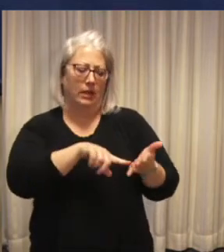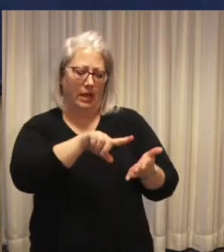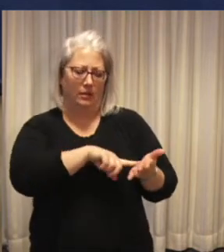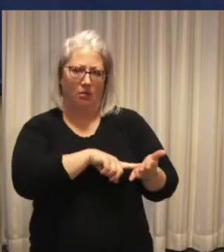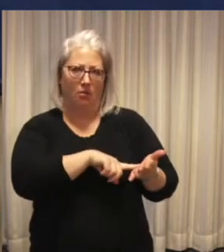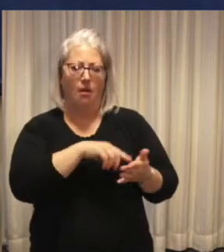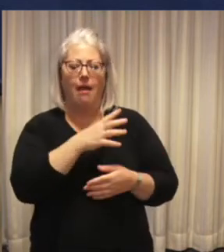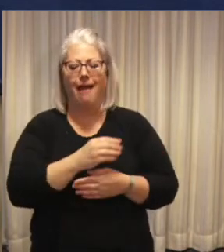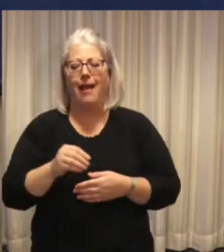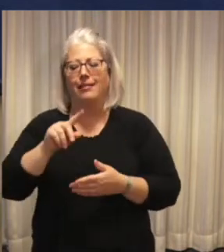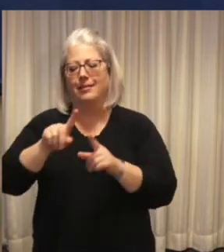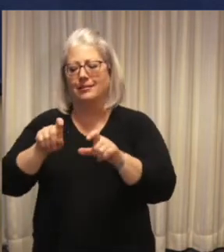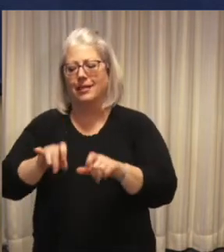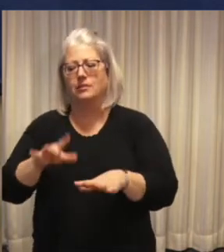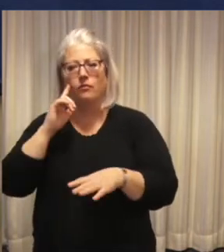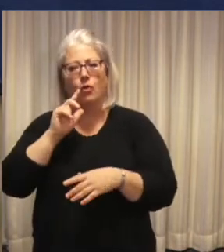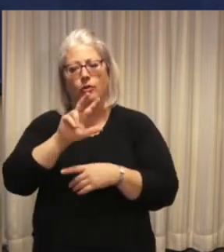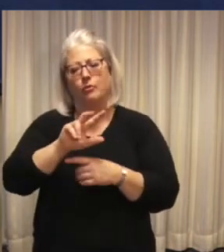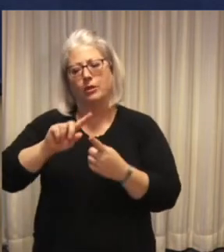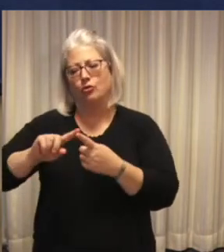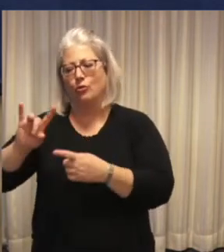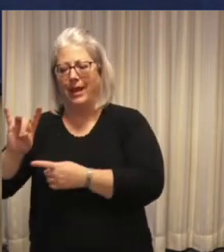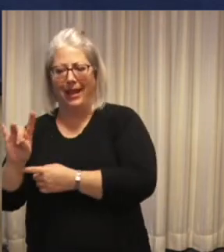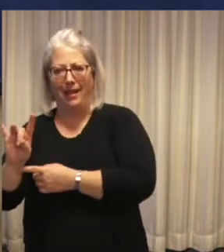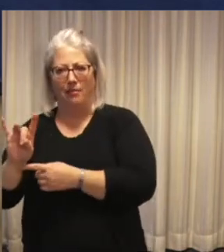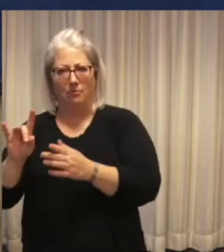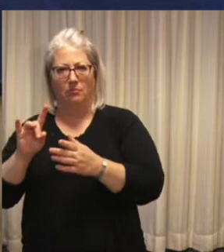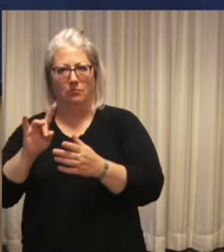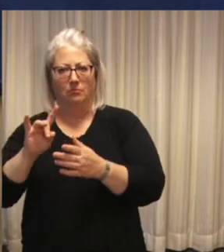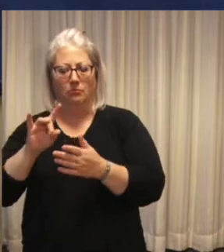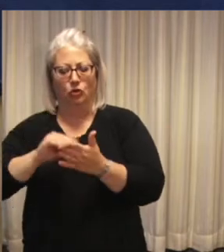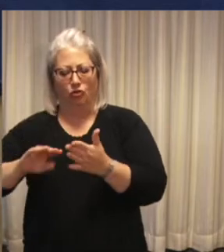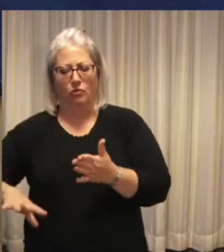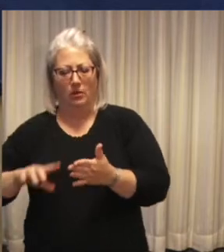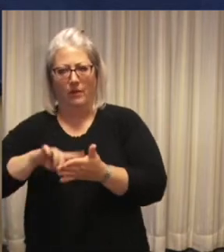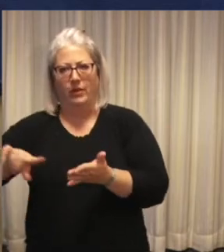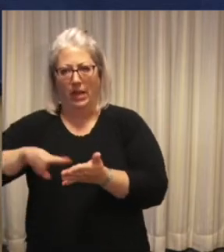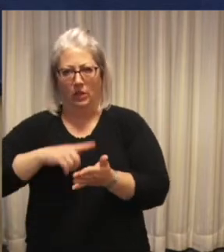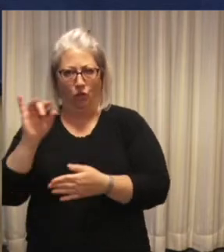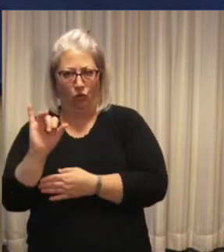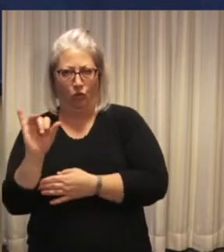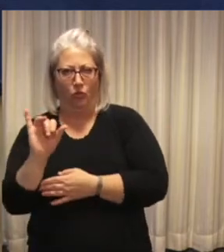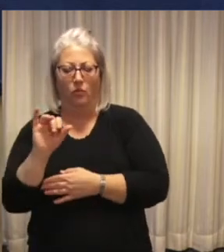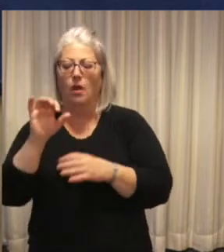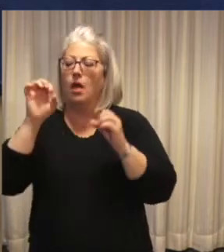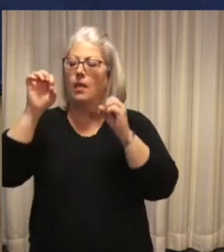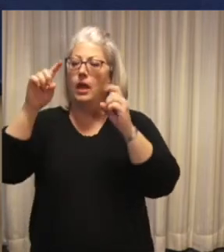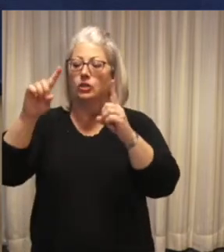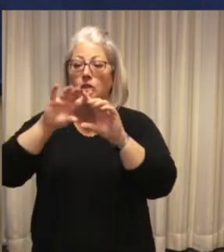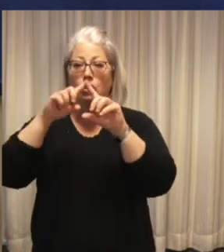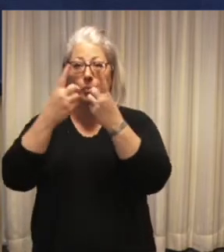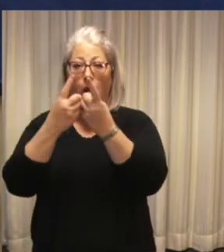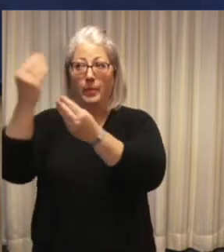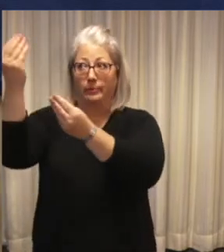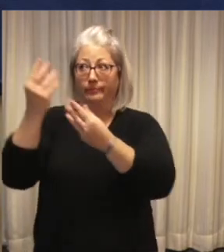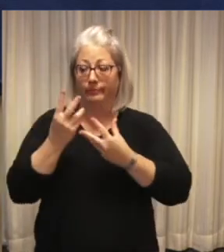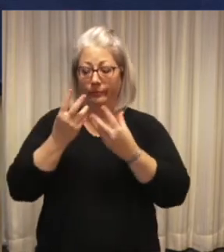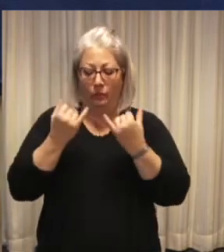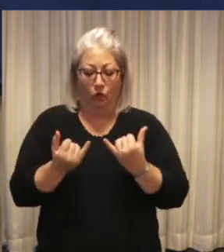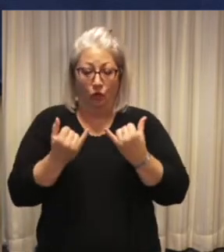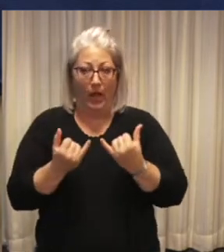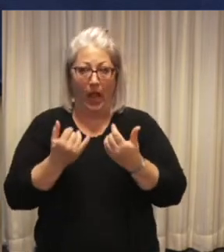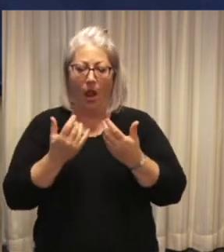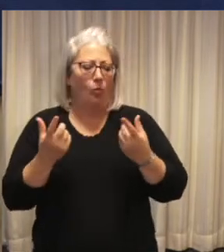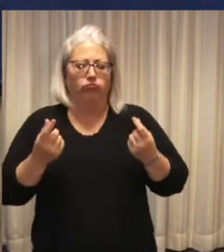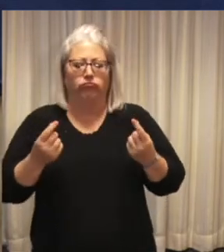younger students have also been canceled. We've just received guidance from the State Education Department this morning on how to move forward as